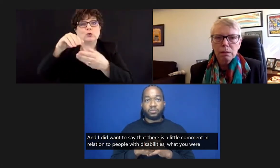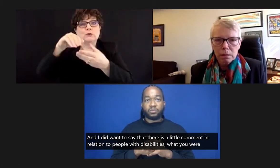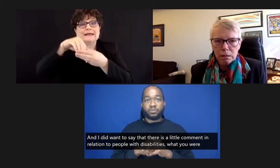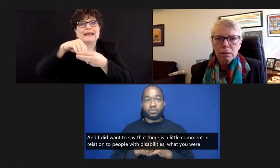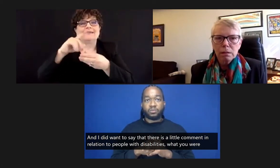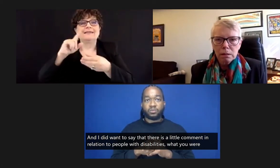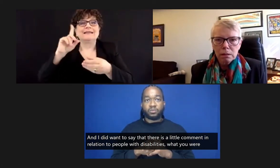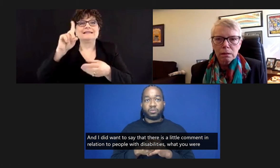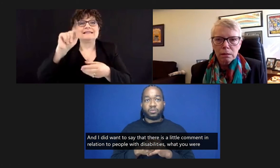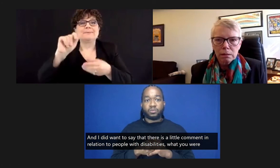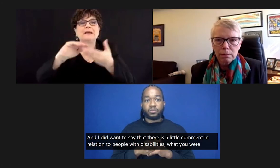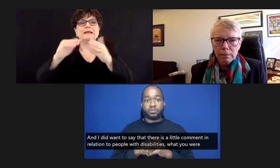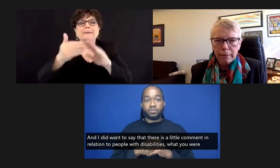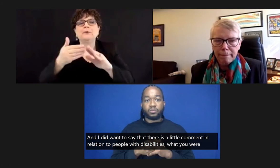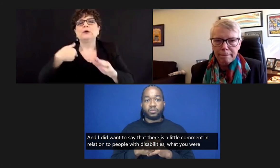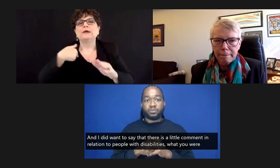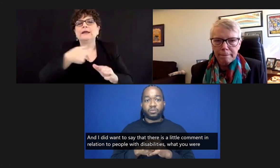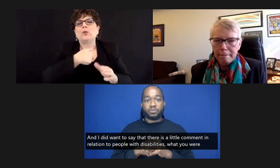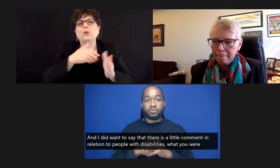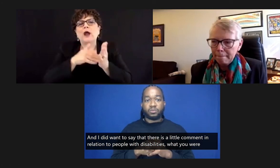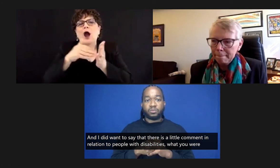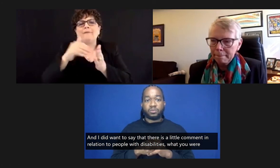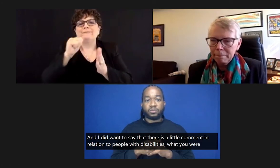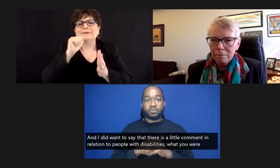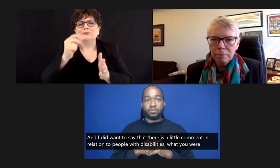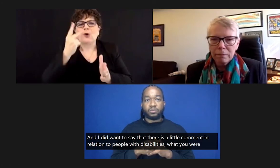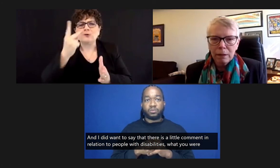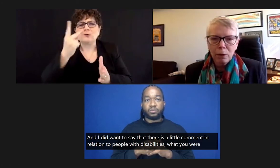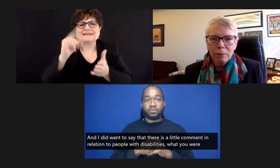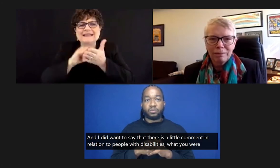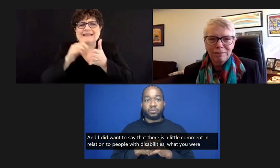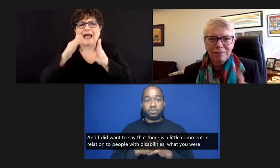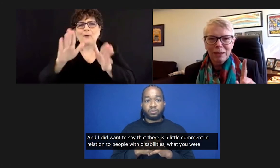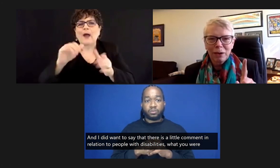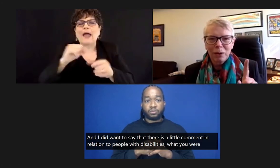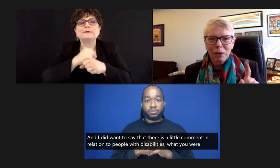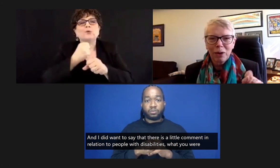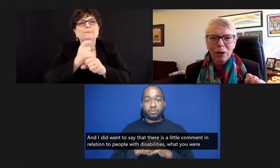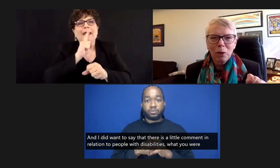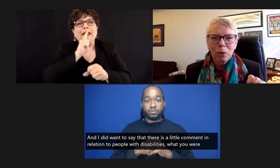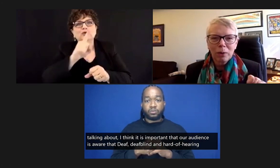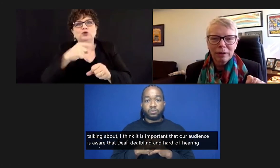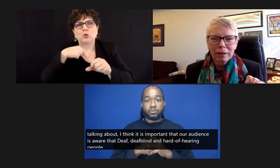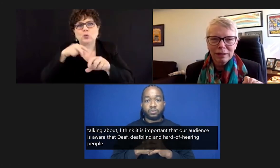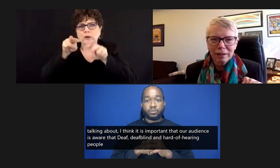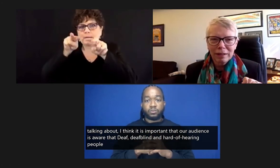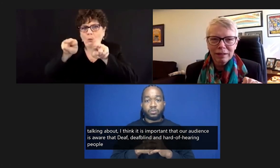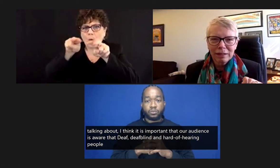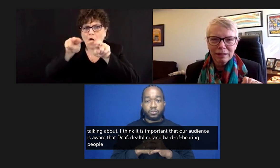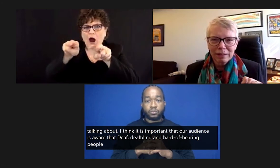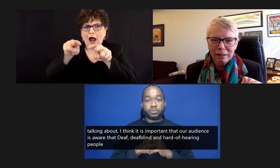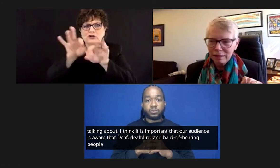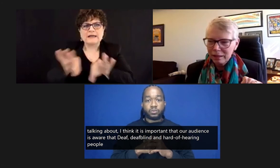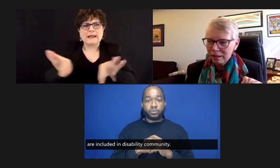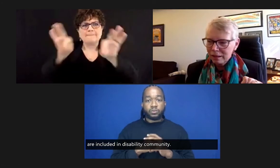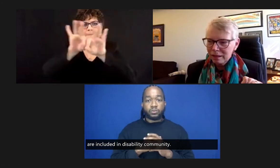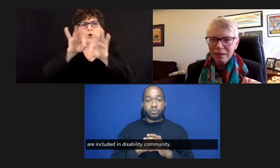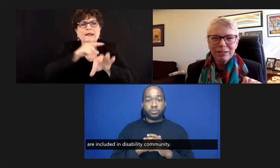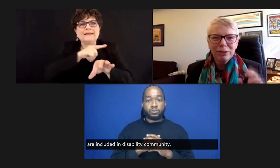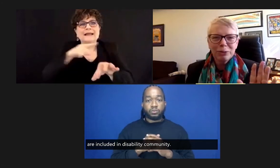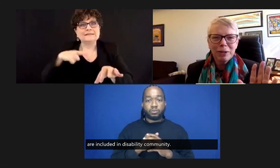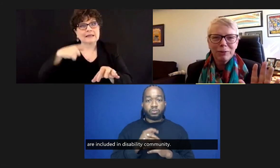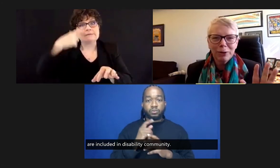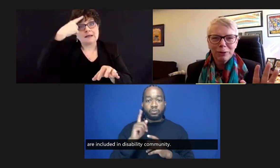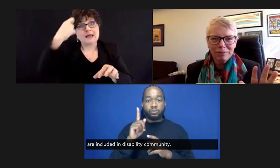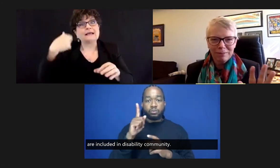deafblind, and hard of hearing people are included in disability community. Often we are not seen that way.